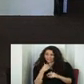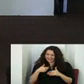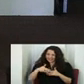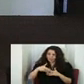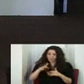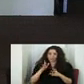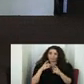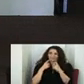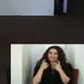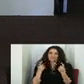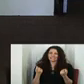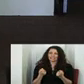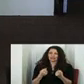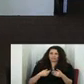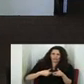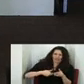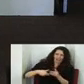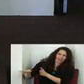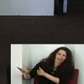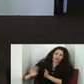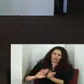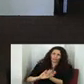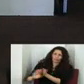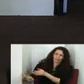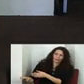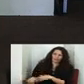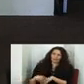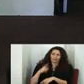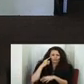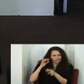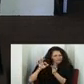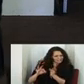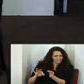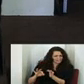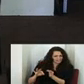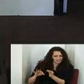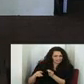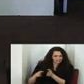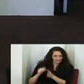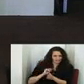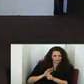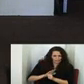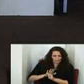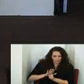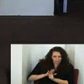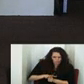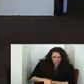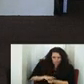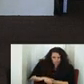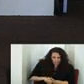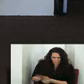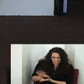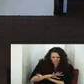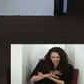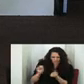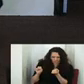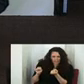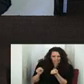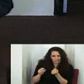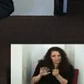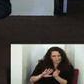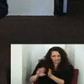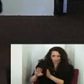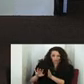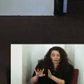Satan. Move out of the way those decisions that would lead us to oppression and destruction. Get behind me